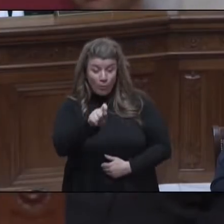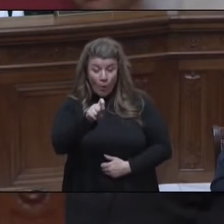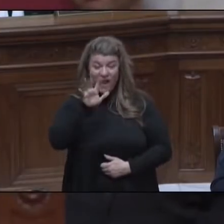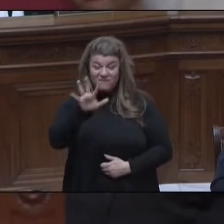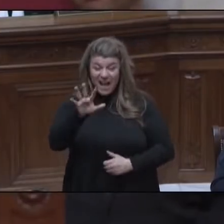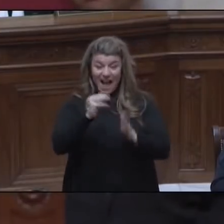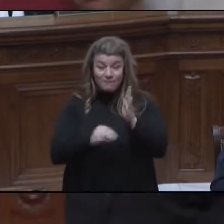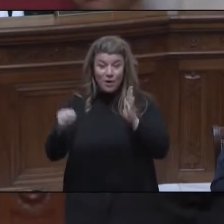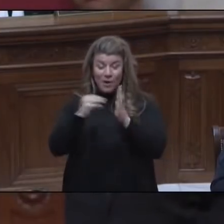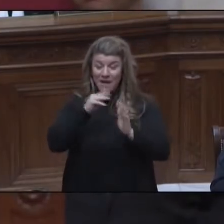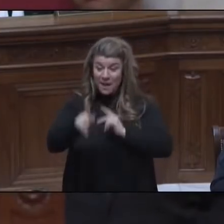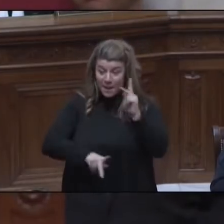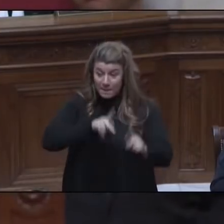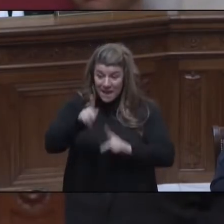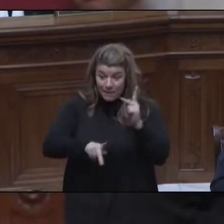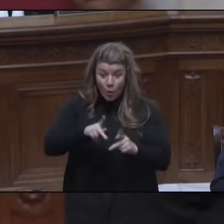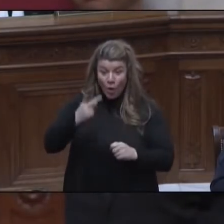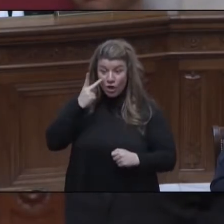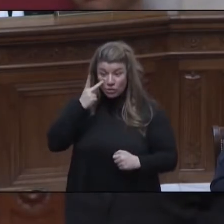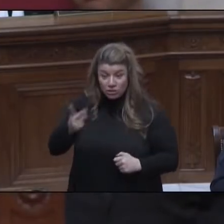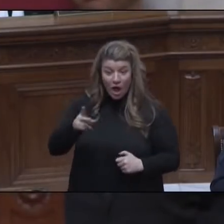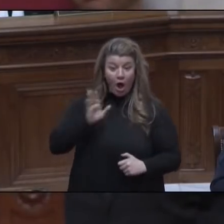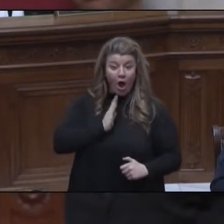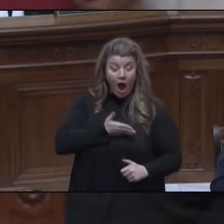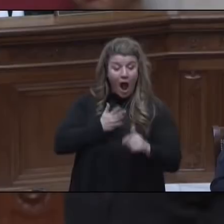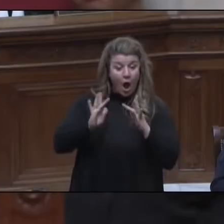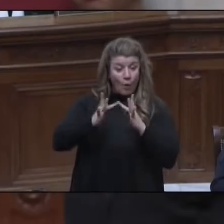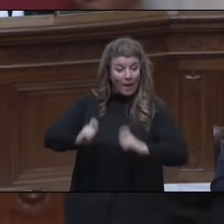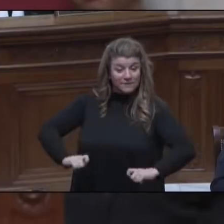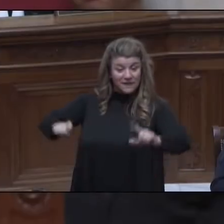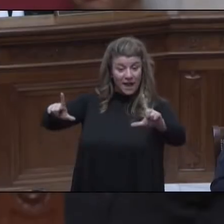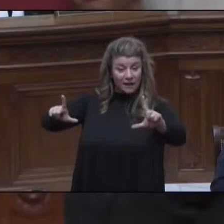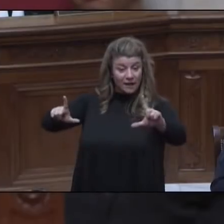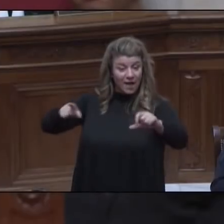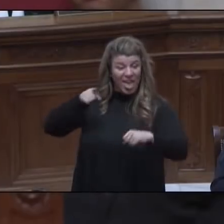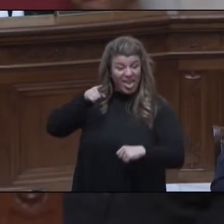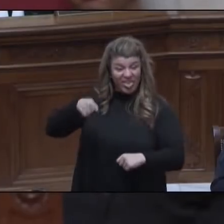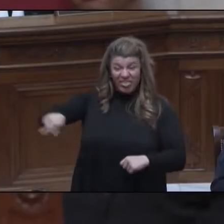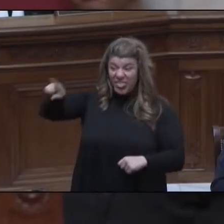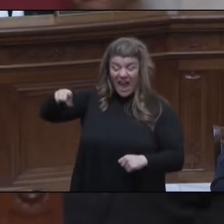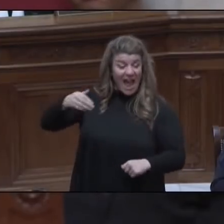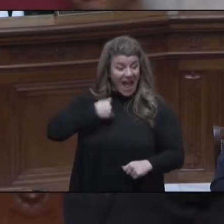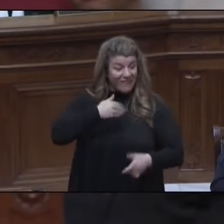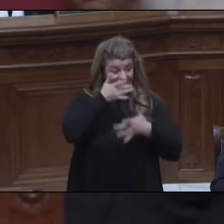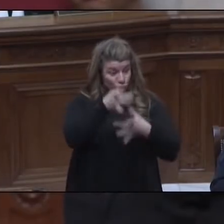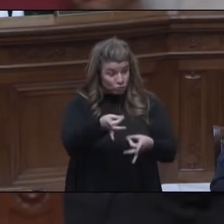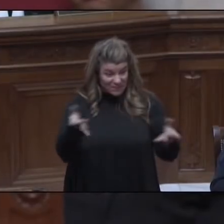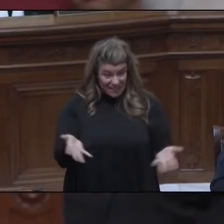2.5 million people visited us and said, we have an interest in West Virginia.